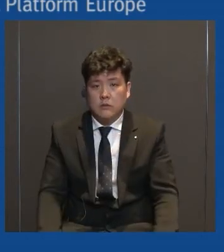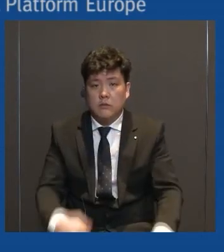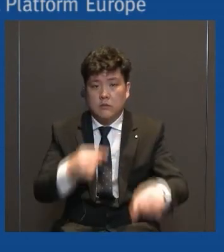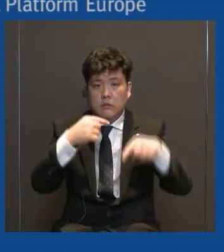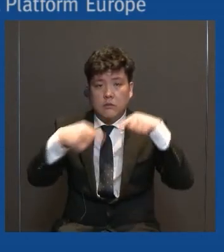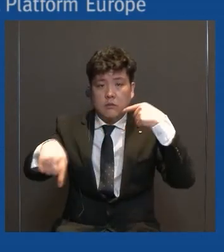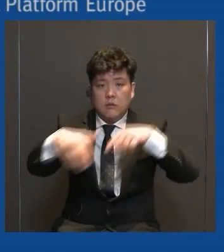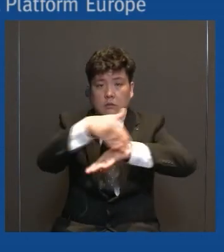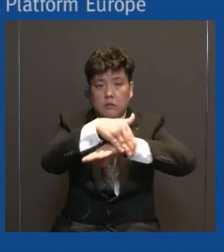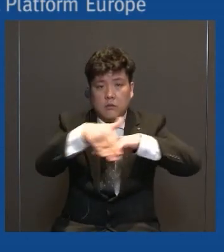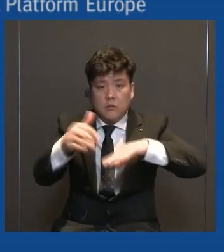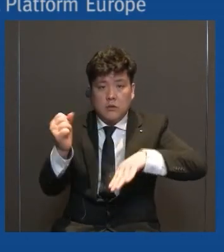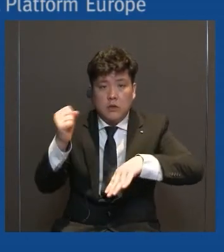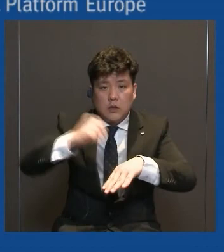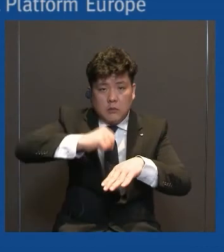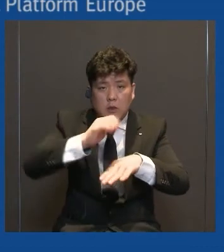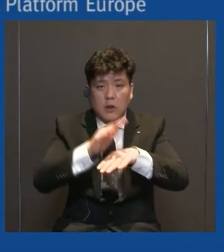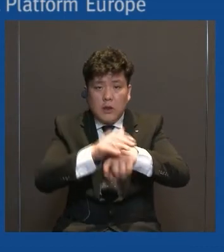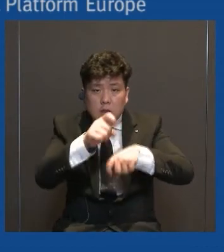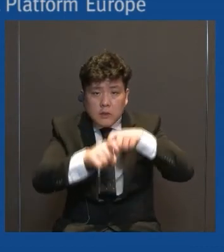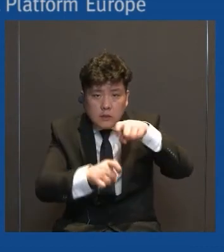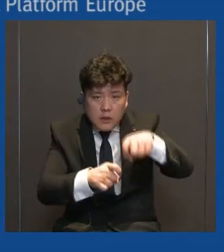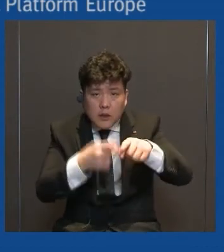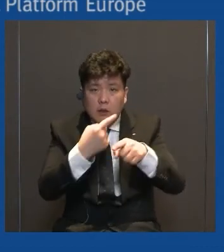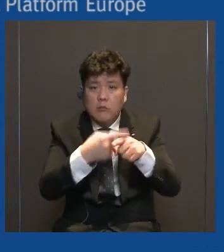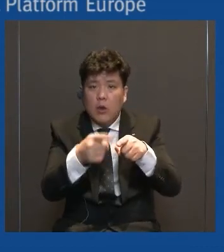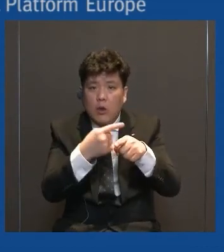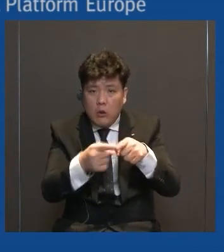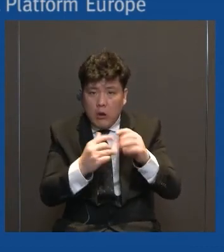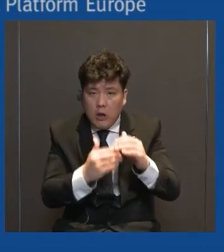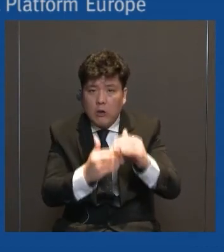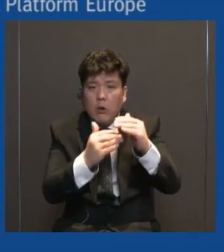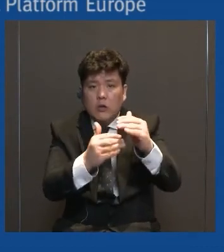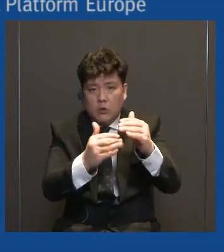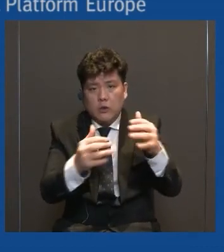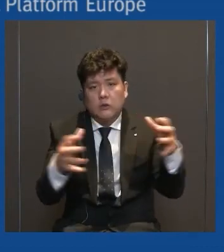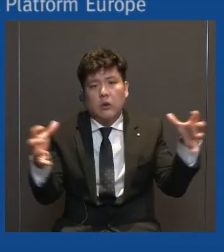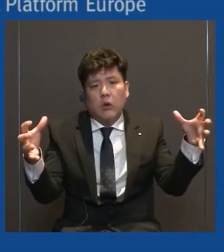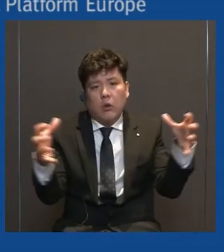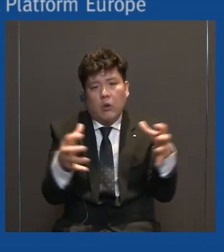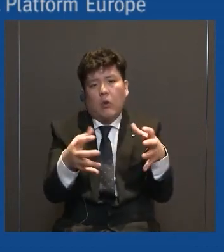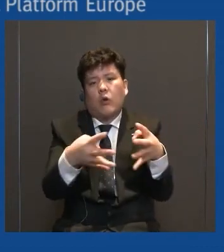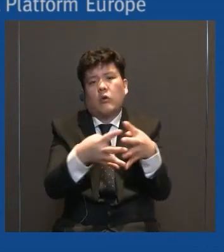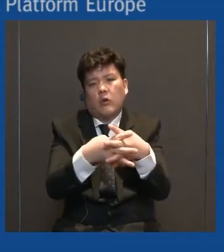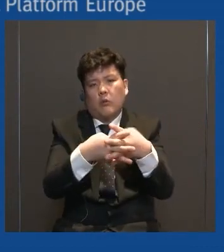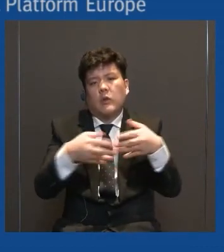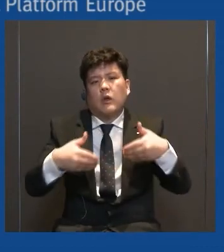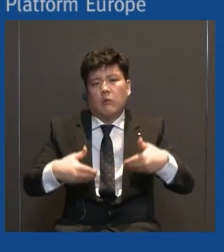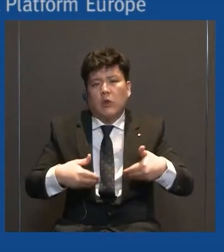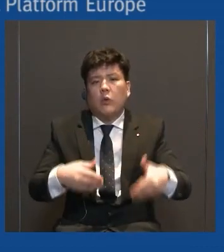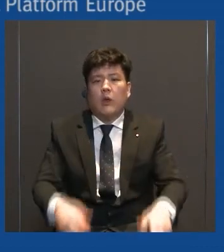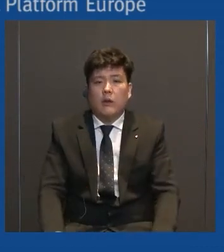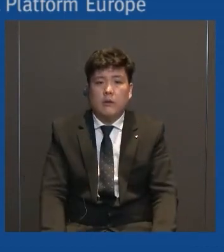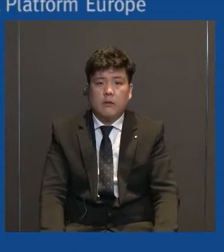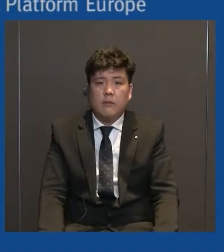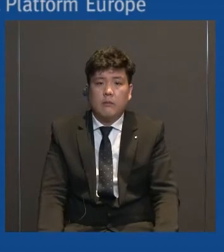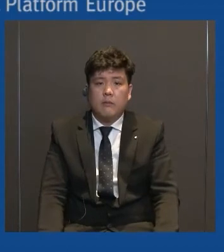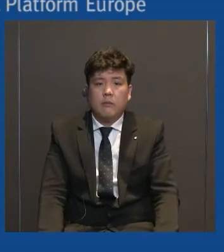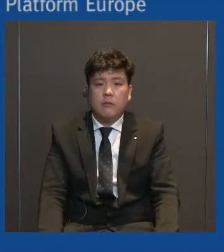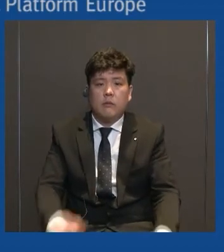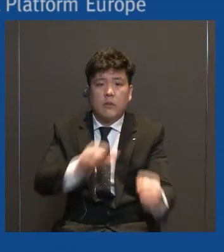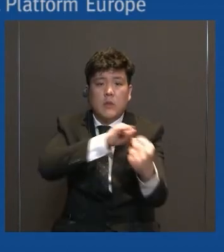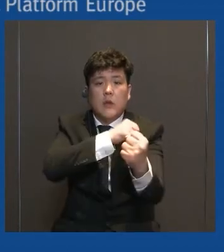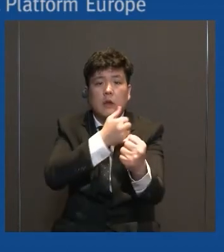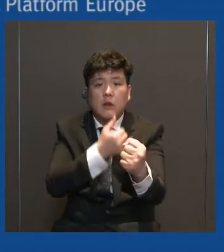and assessment. And they need to be included in data and human rights impact assessments, because without this, we do not know the situation.